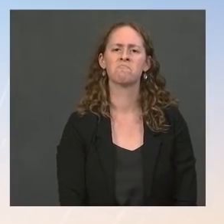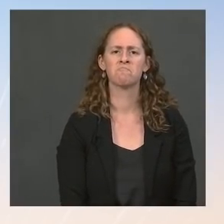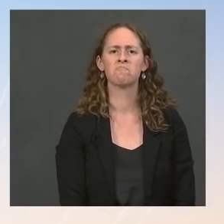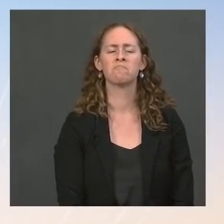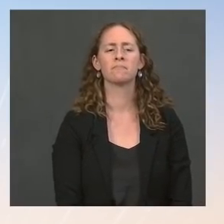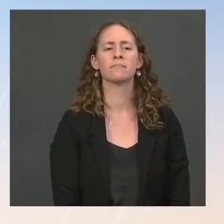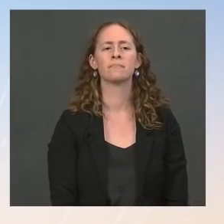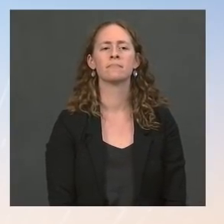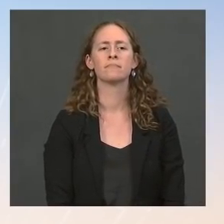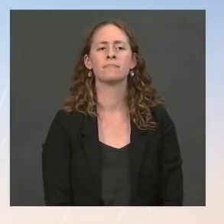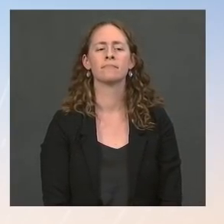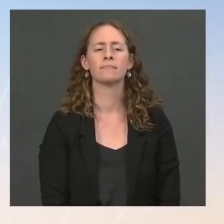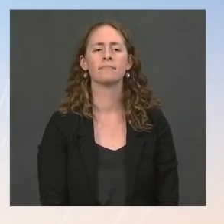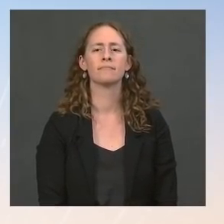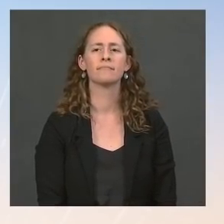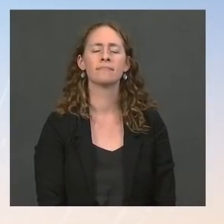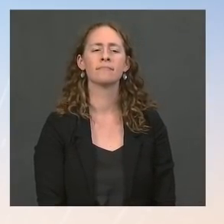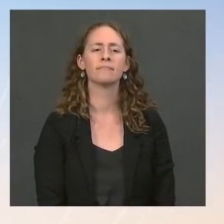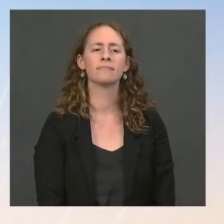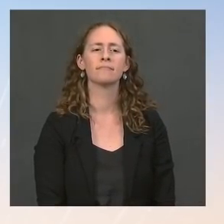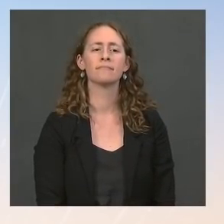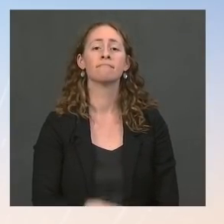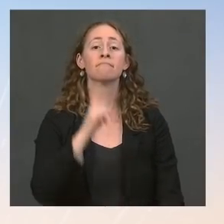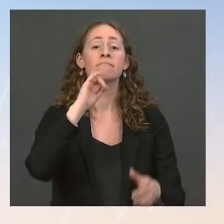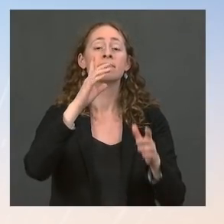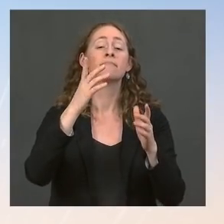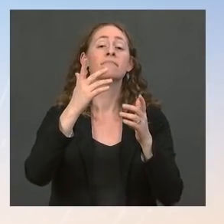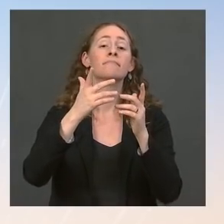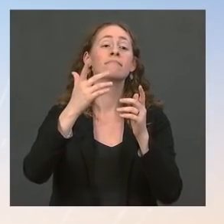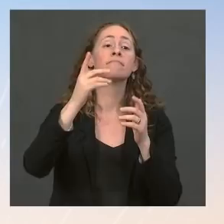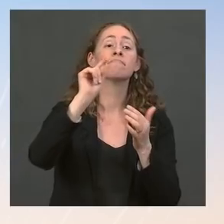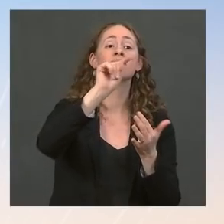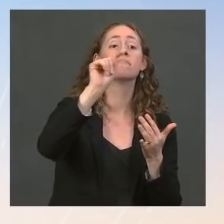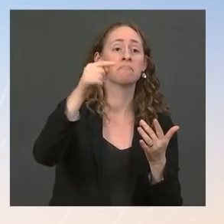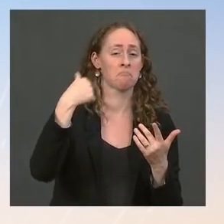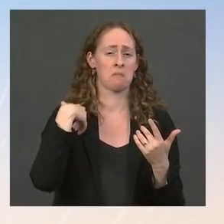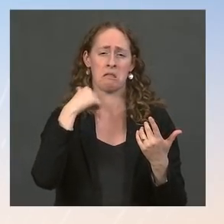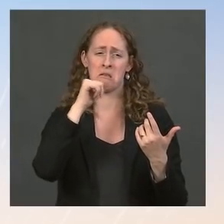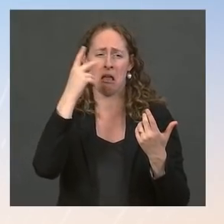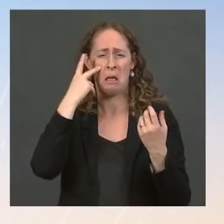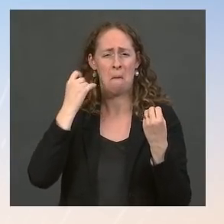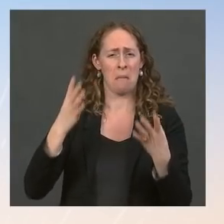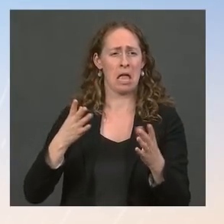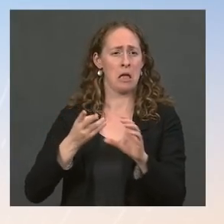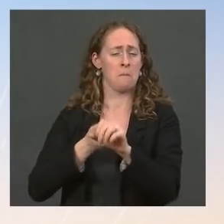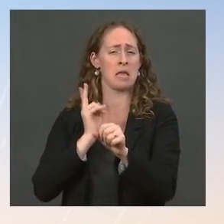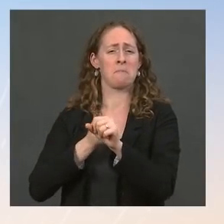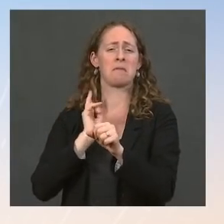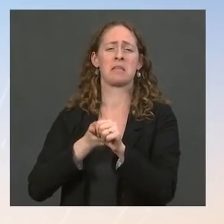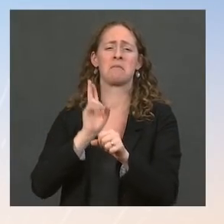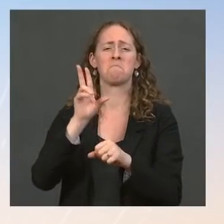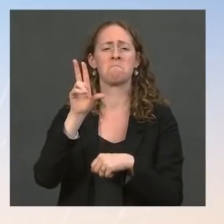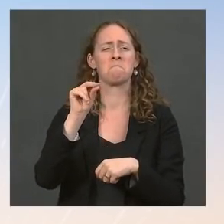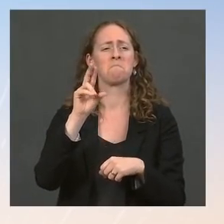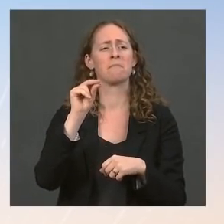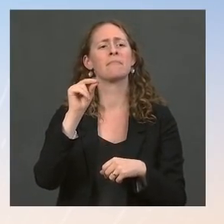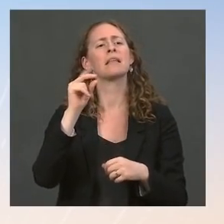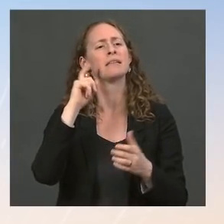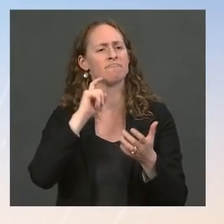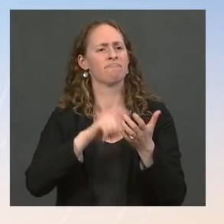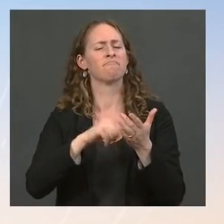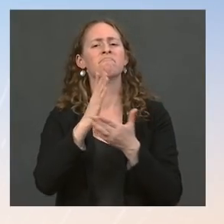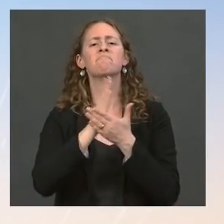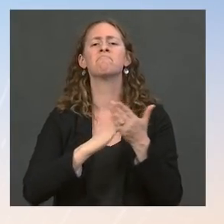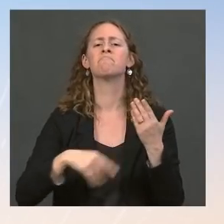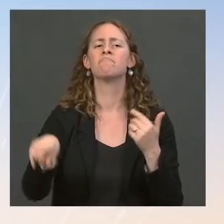the most part, we have not seen a mass exodus of employees. Yes, individuals have decided not to get vaccinated and then